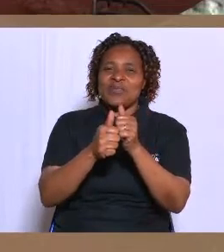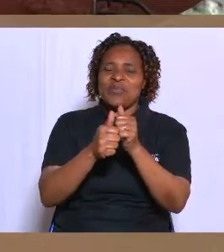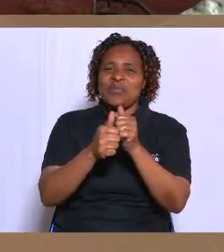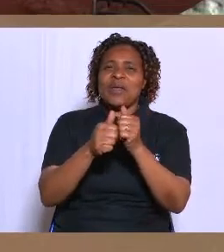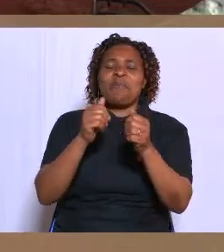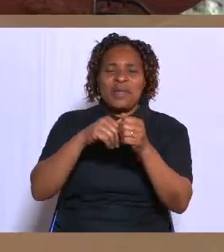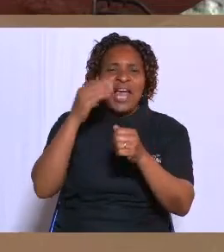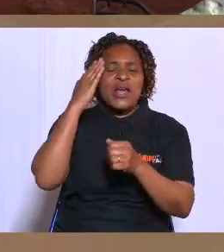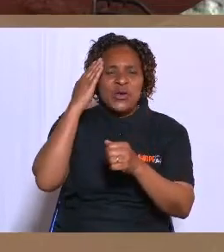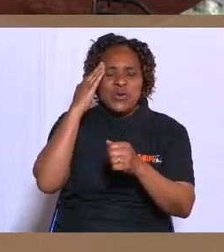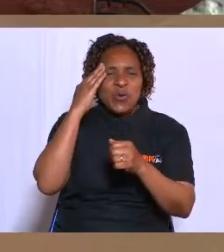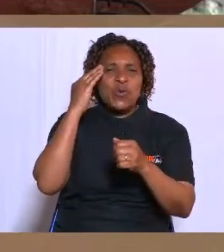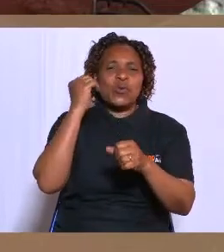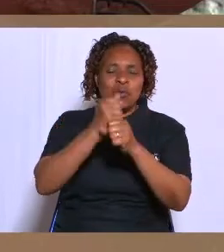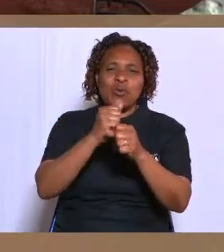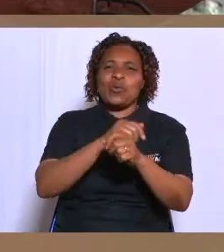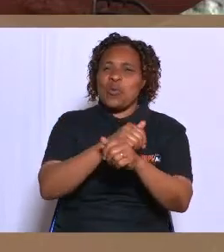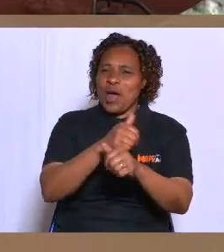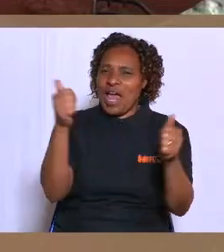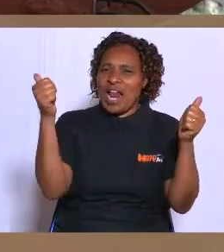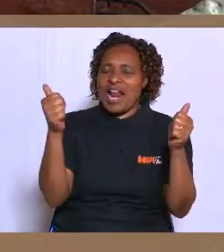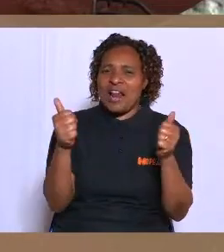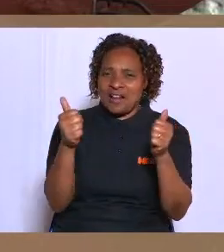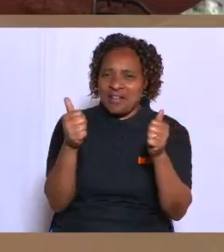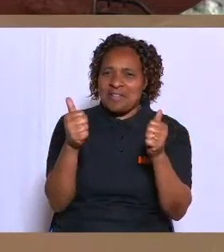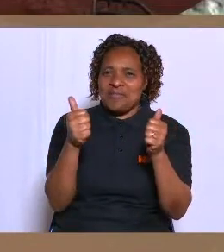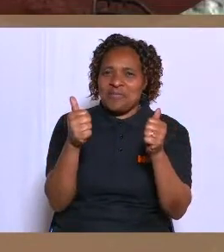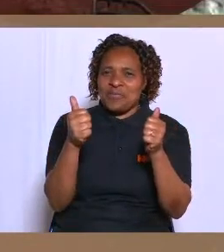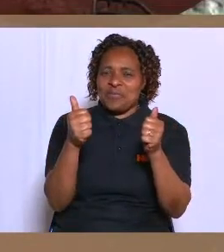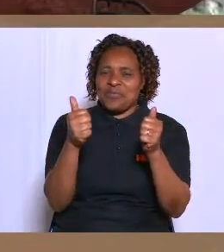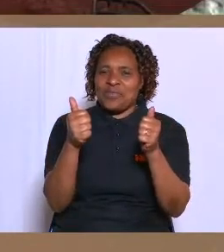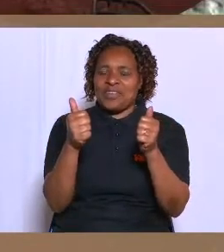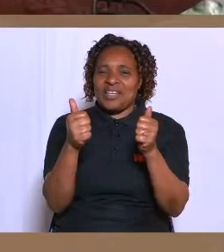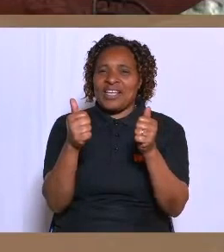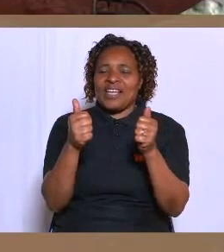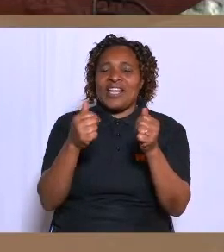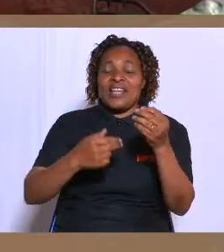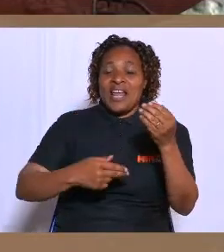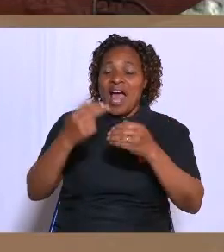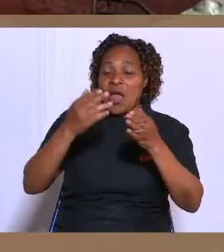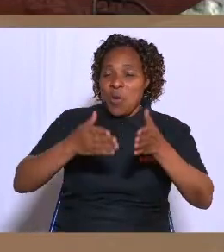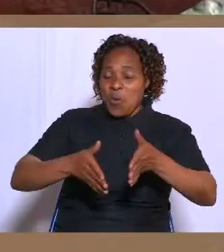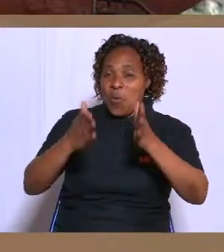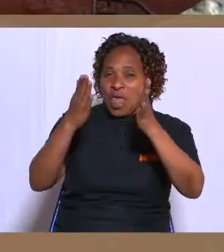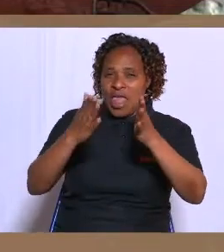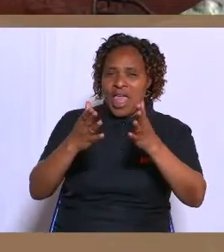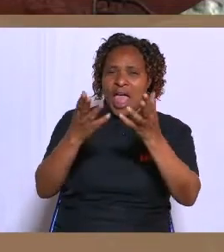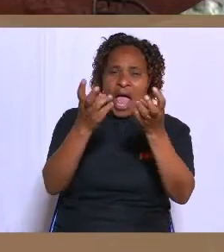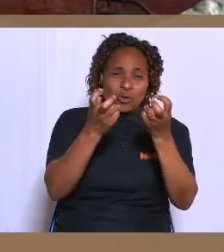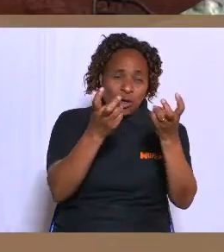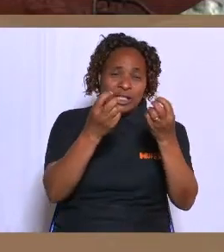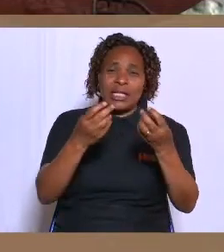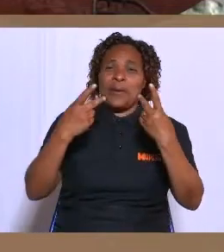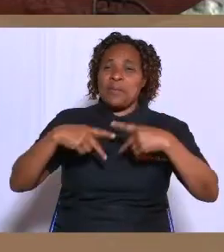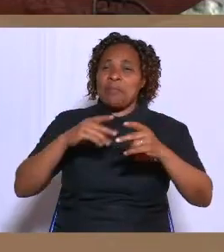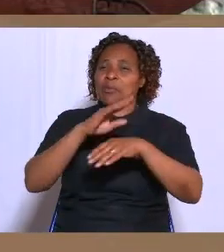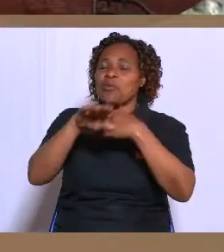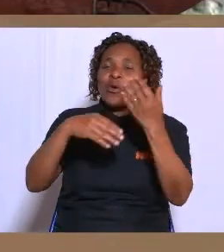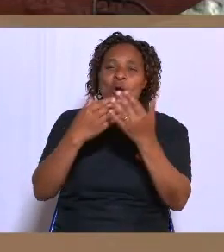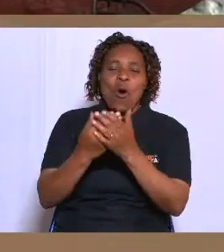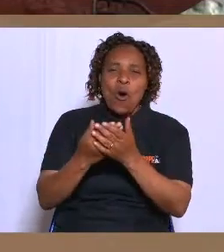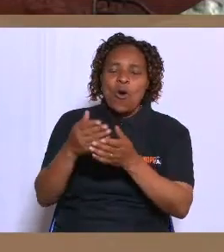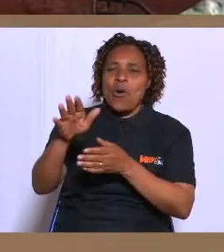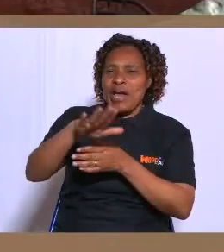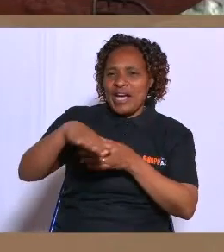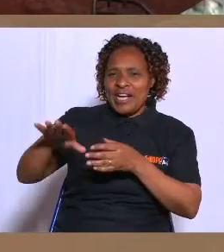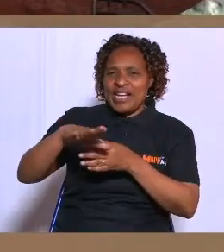right I knew you could do it right well that's right beside the highway attracting people from all faiths I mean